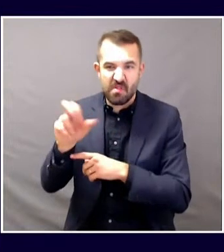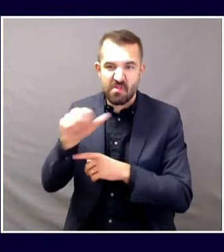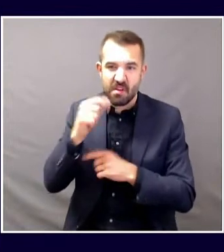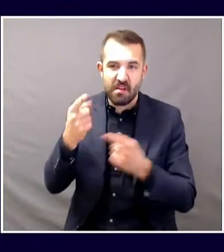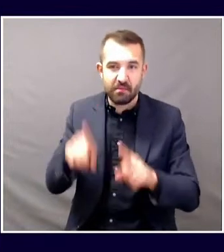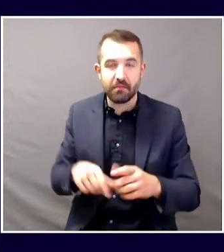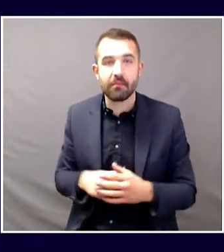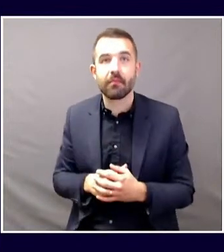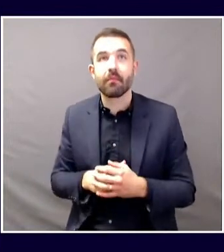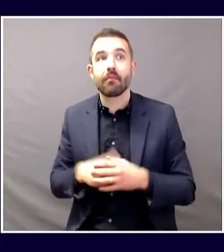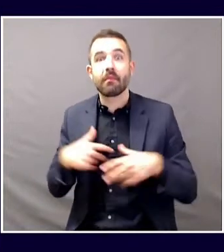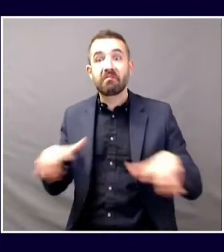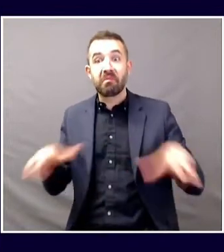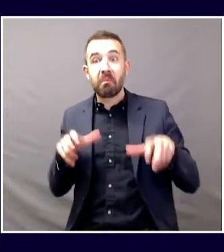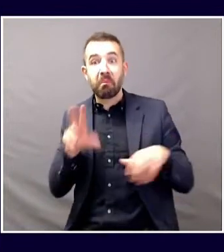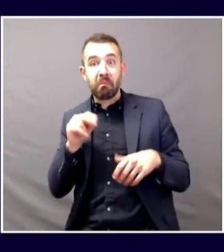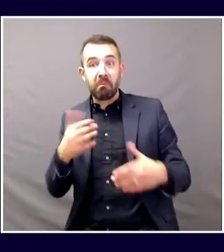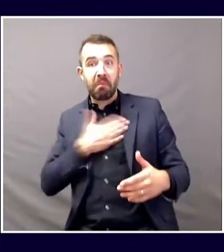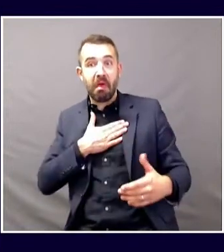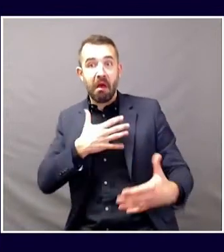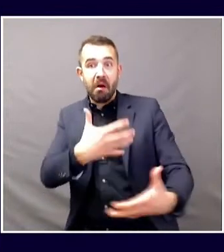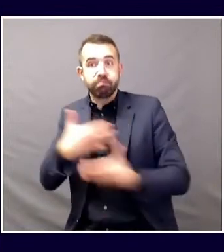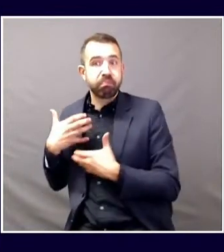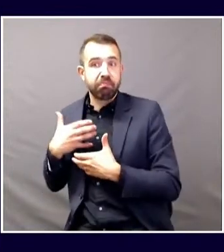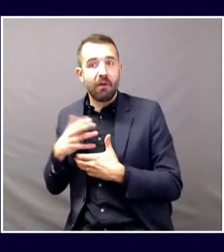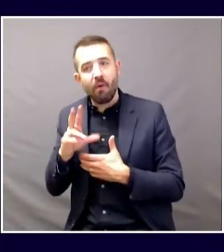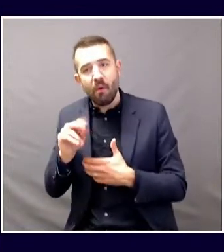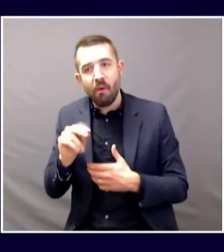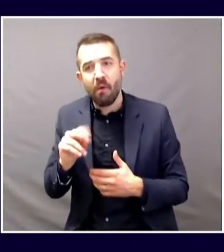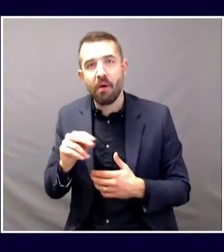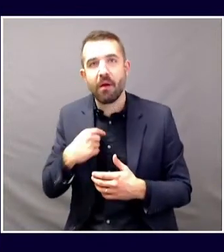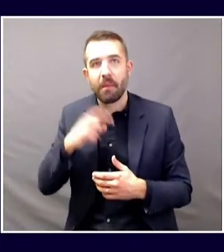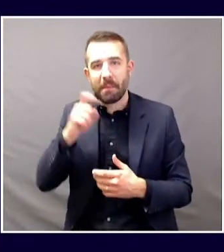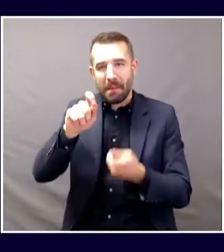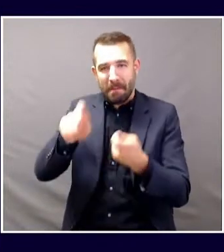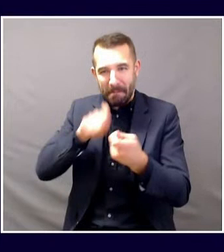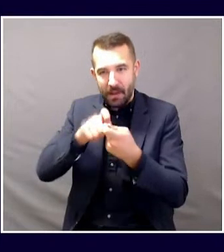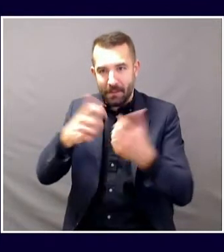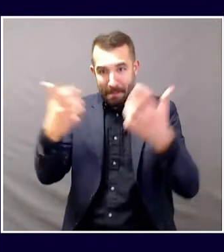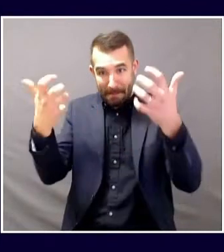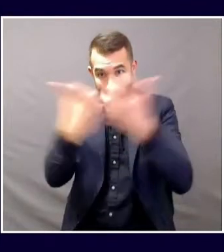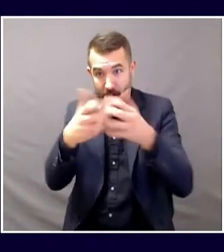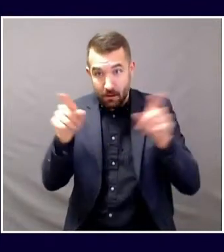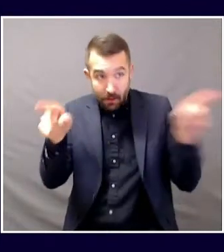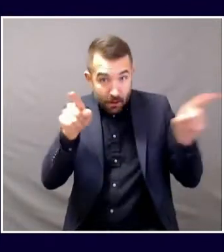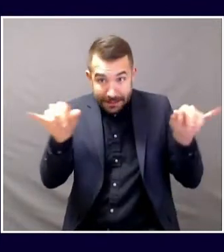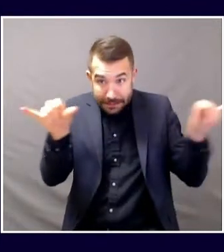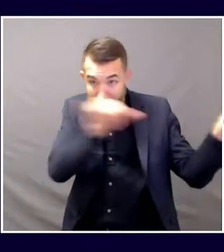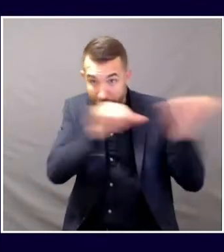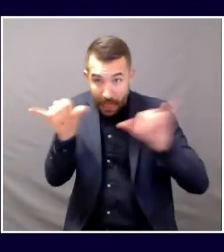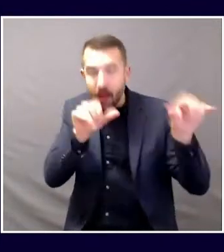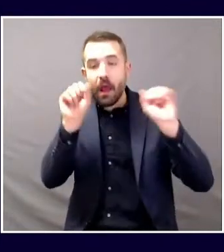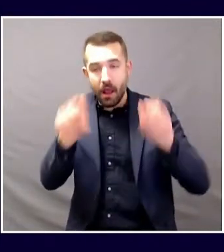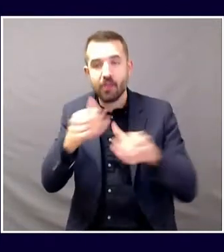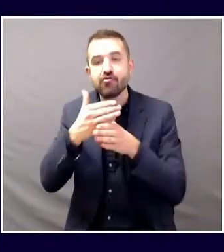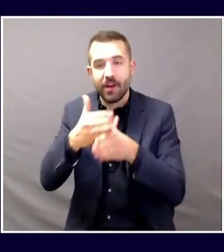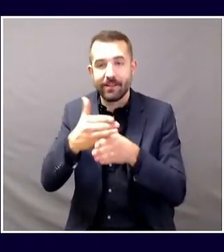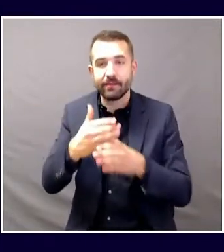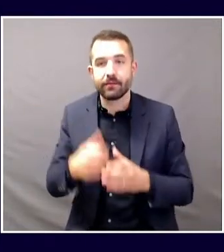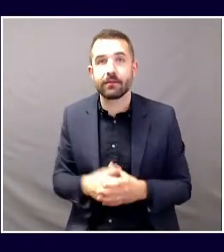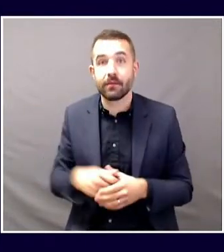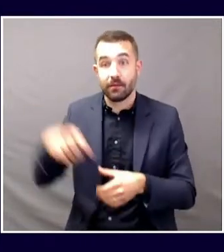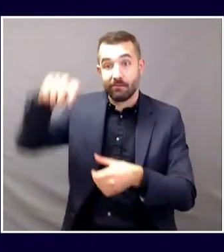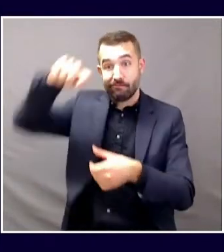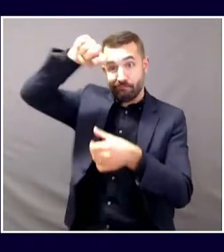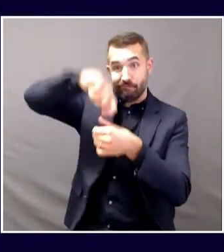just, it's gotta be the exact same thing. With respect to swabs and transport media, we haven't received any requests,